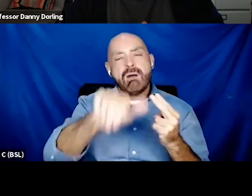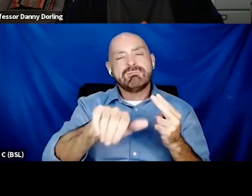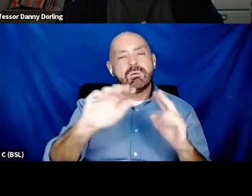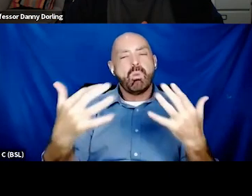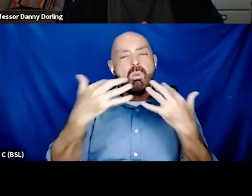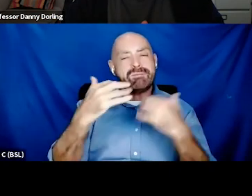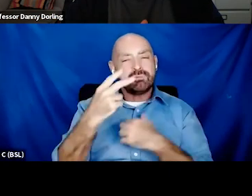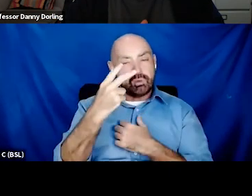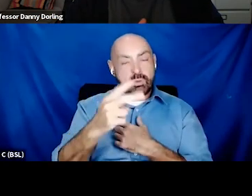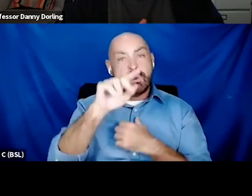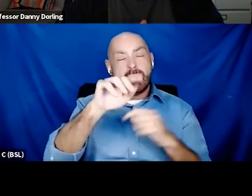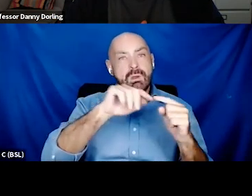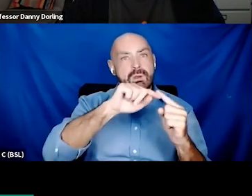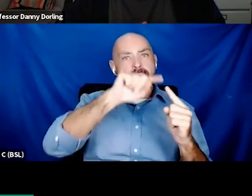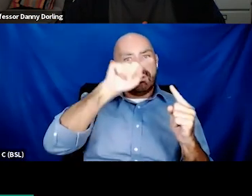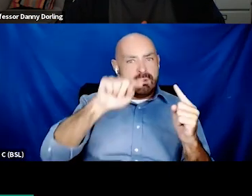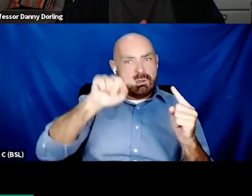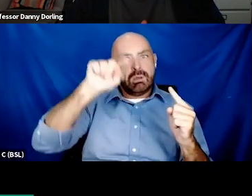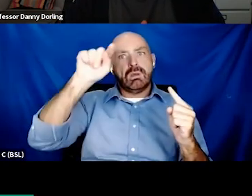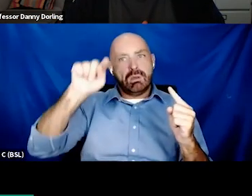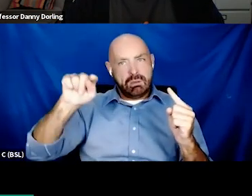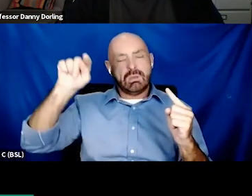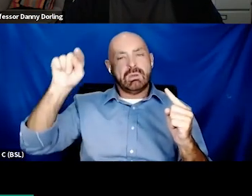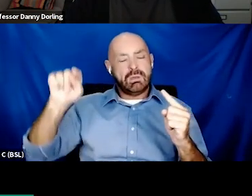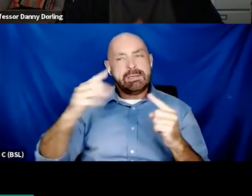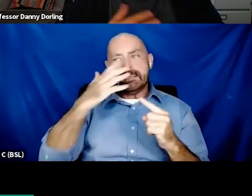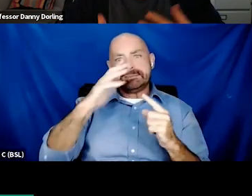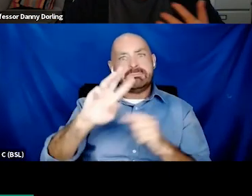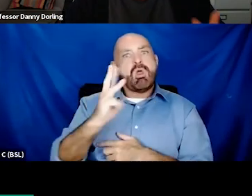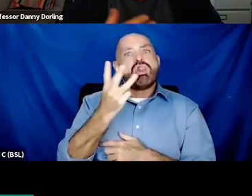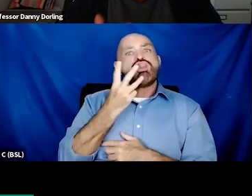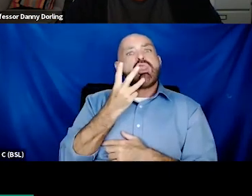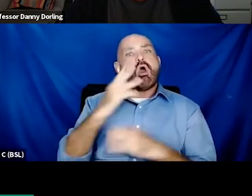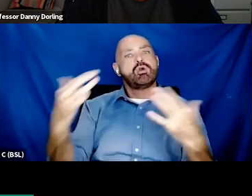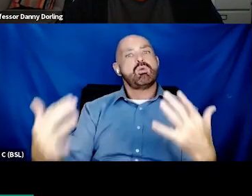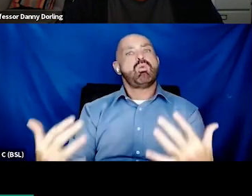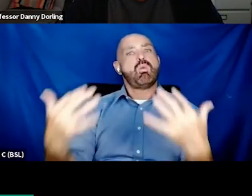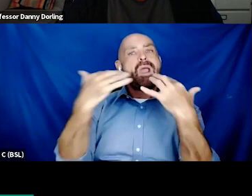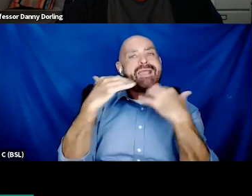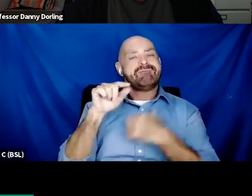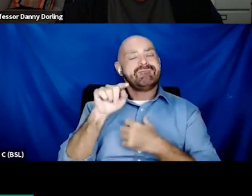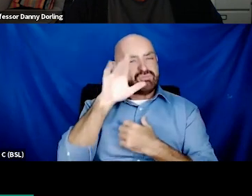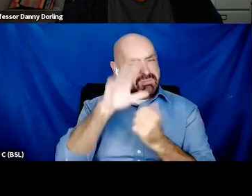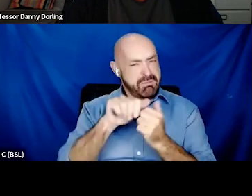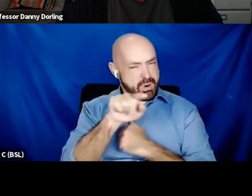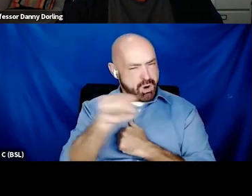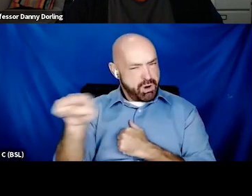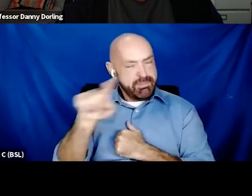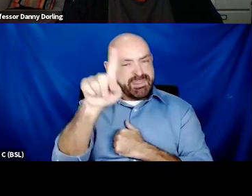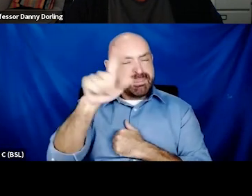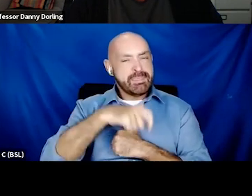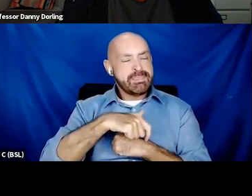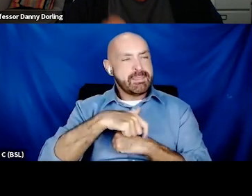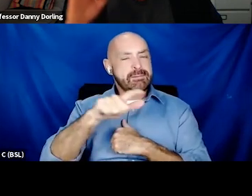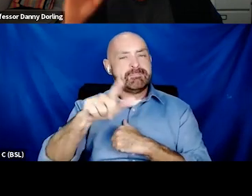when it becomes clear that we're having a third wave, and remember at this point, The majority of elderly people have been vaccinated. The magic kind